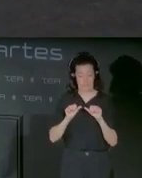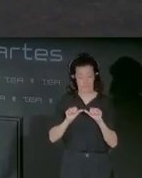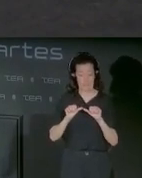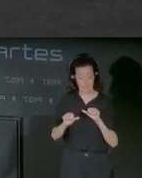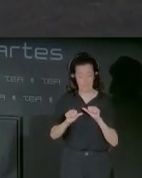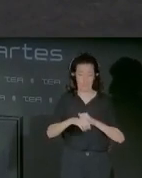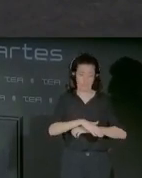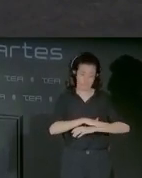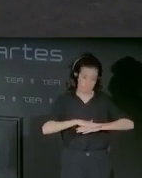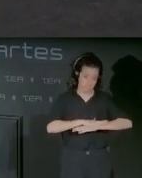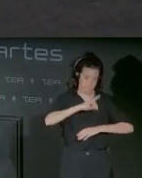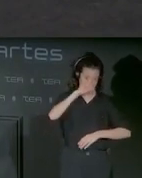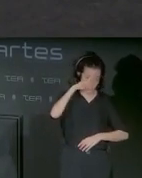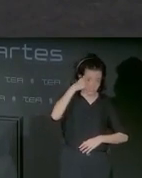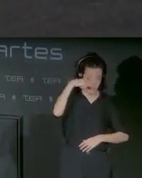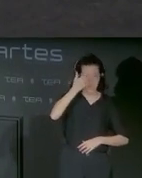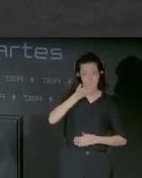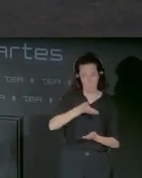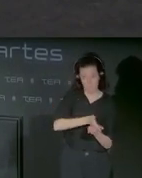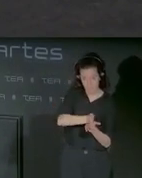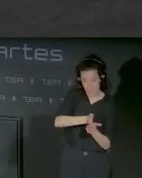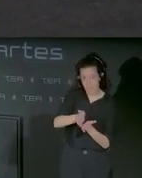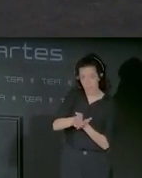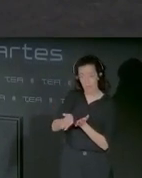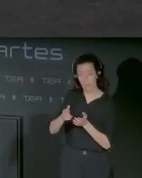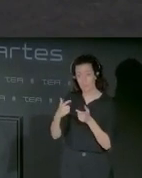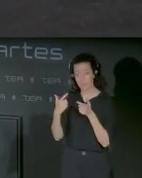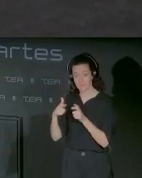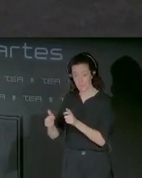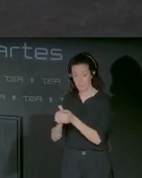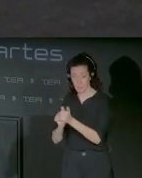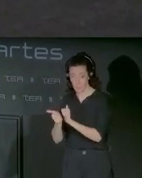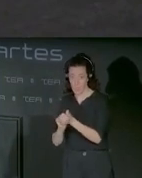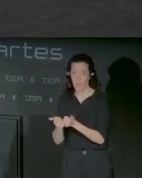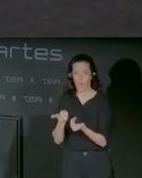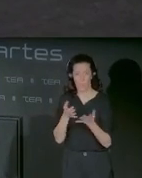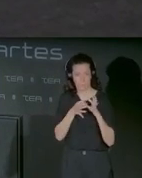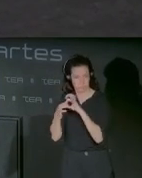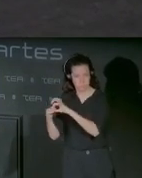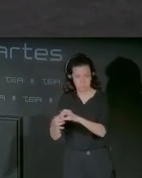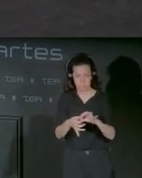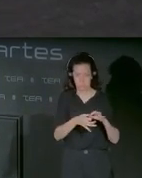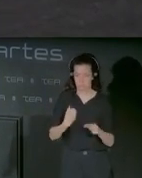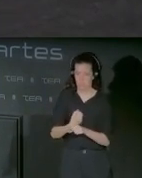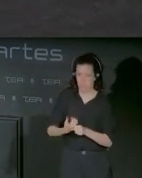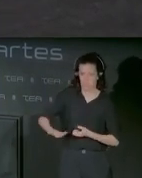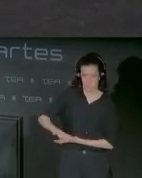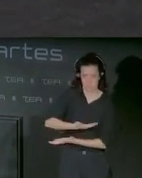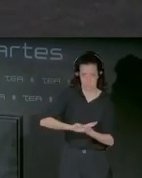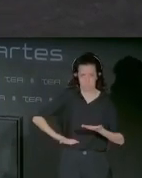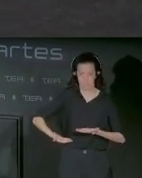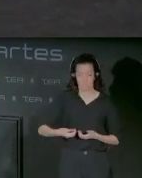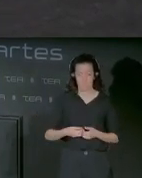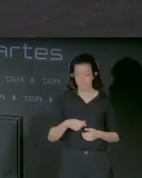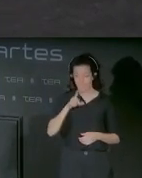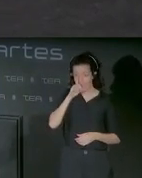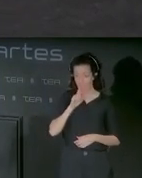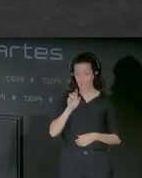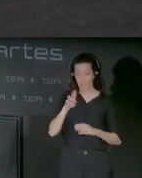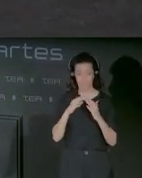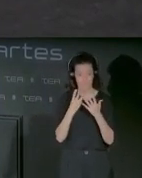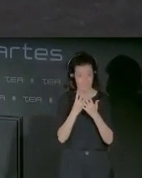introduced them in the law on audiovisual activities, and we immediately started financing them in 2019 from our program in